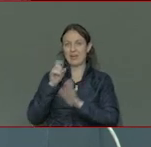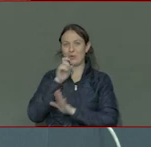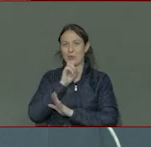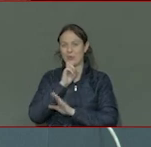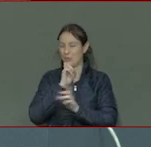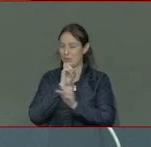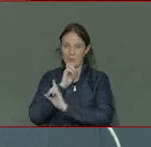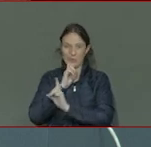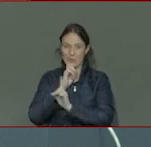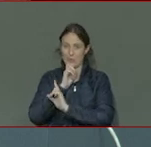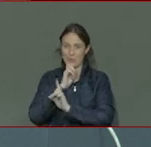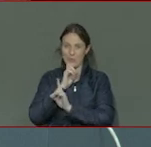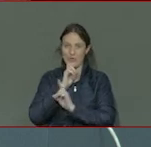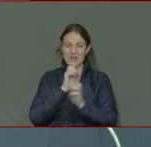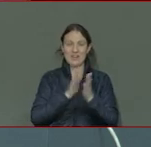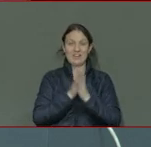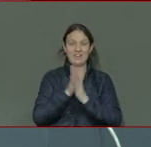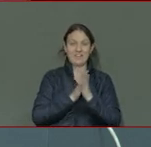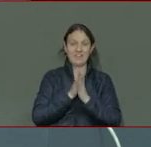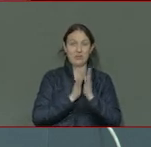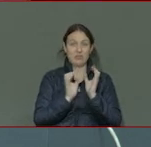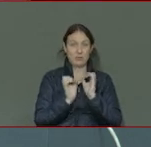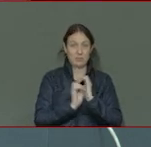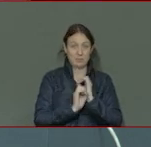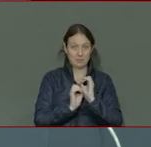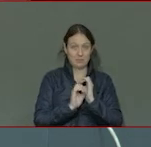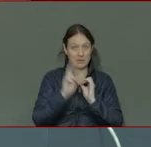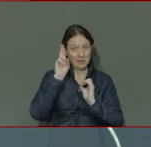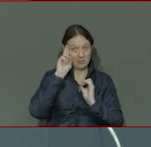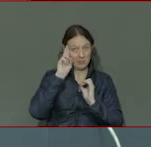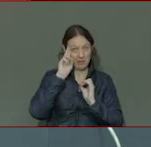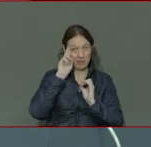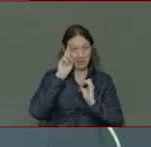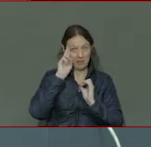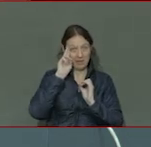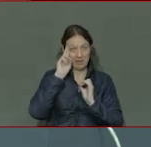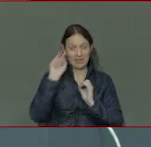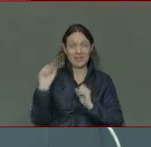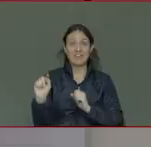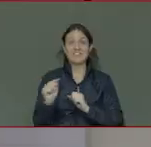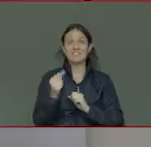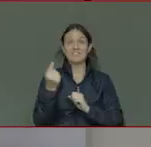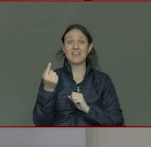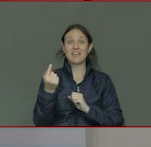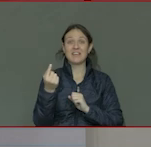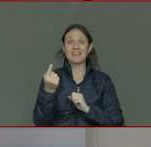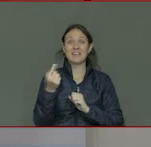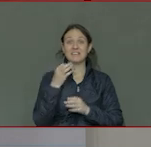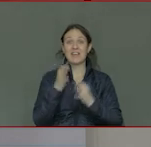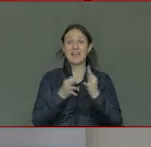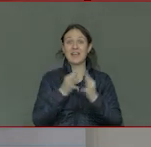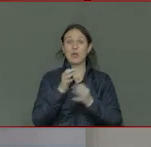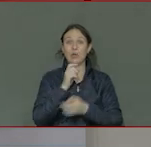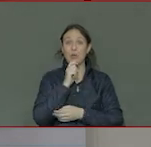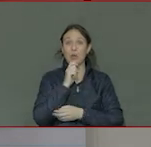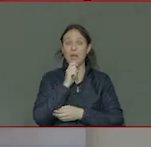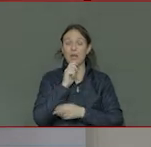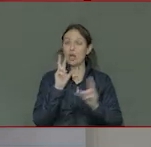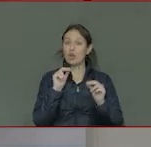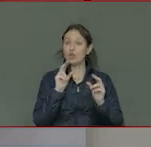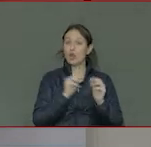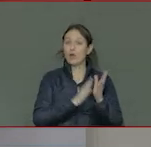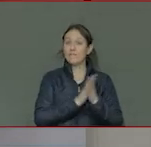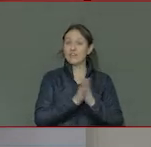thing? No friction. So if I go back to my first explanation this morning, no friction,